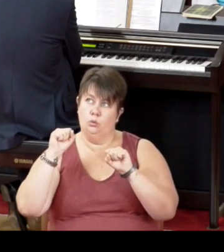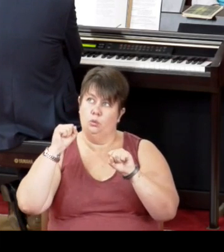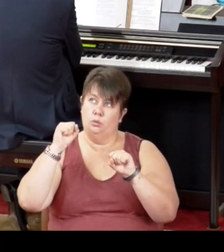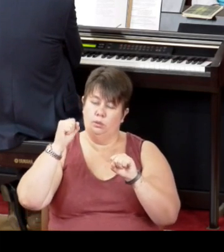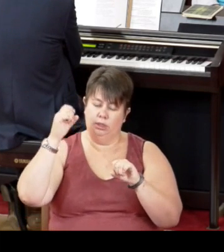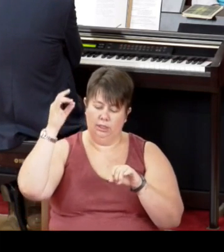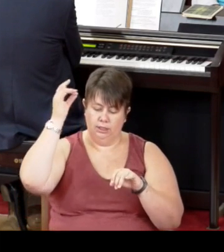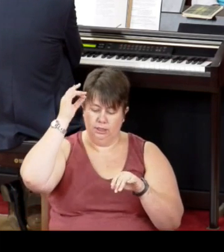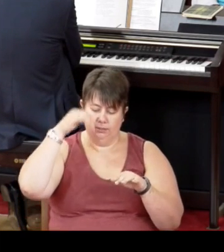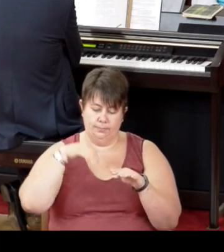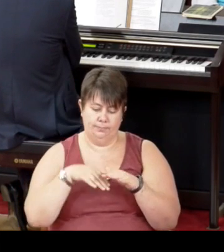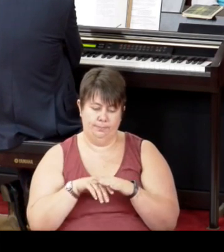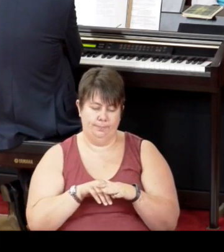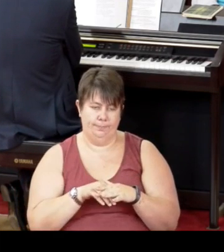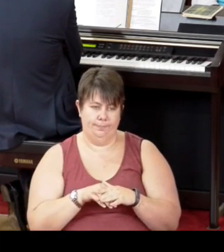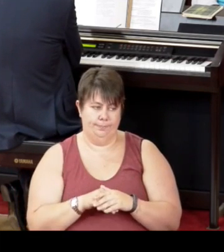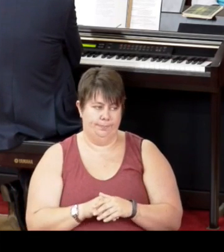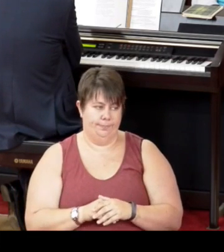by living brick.